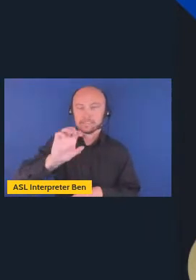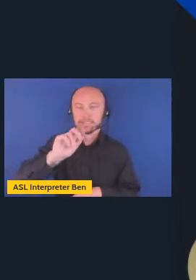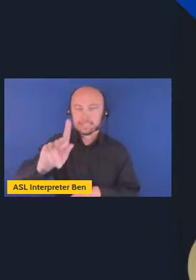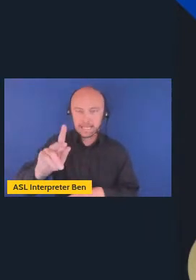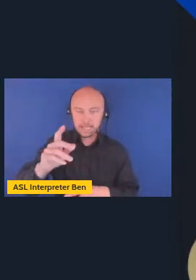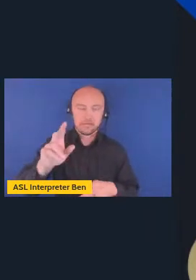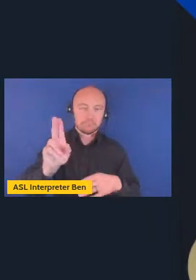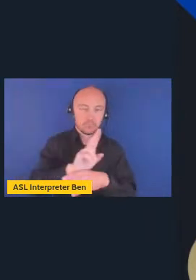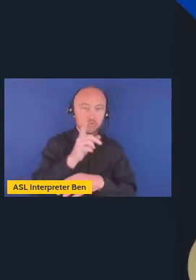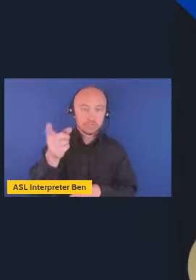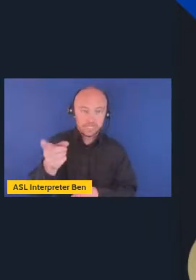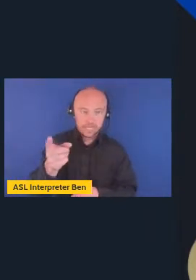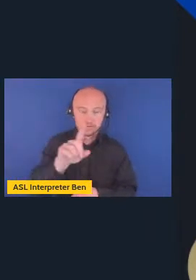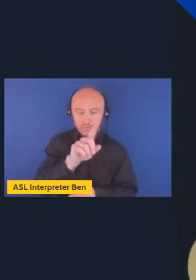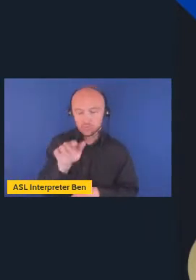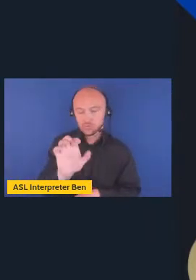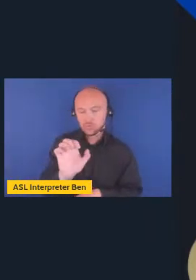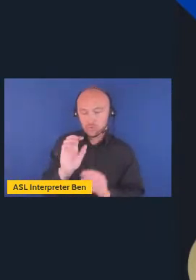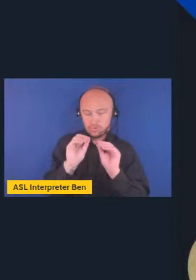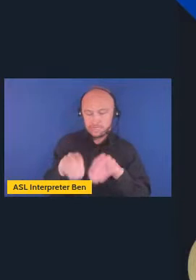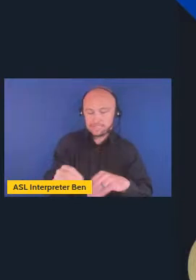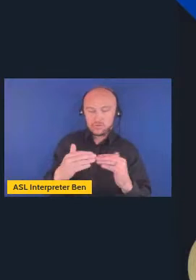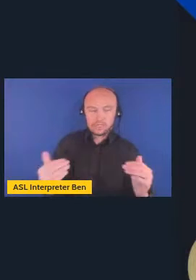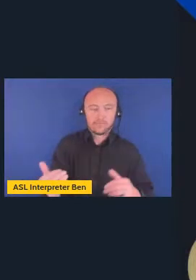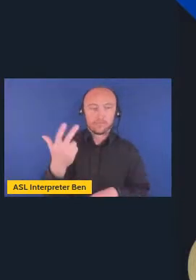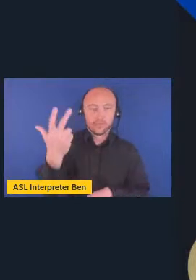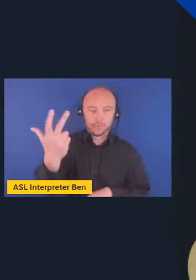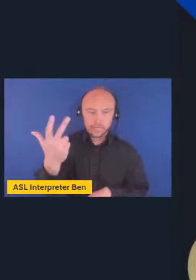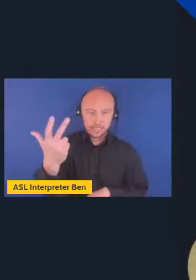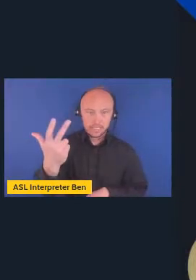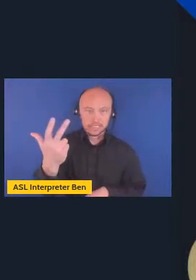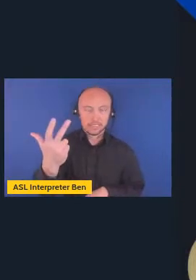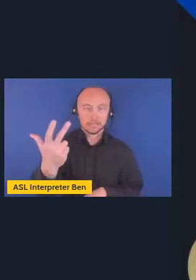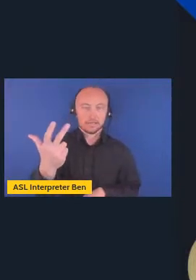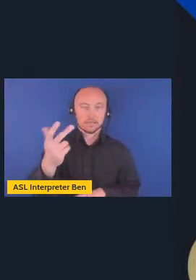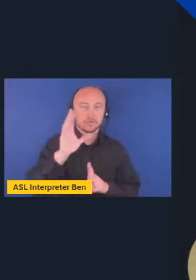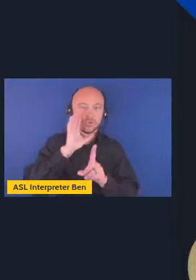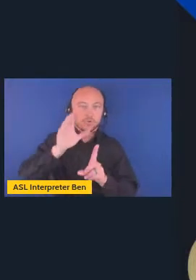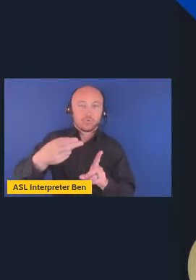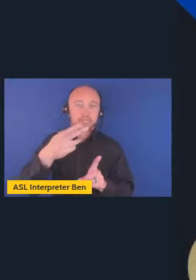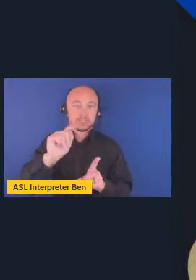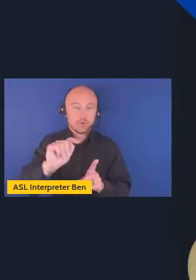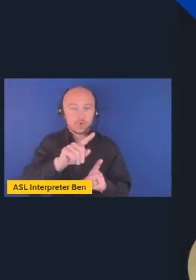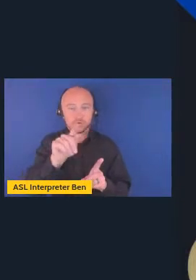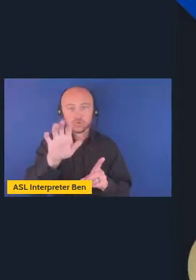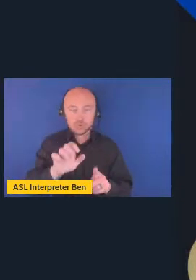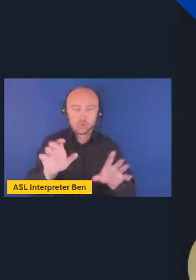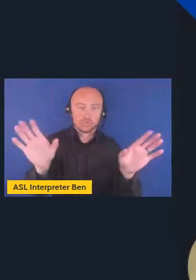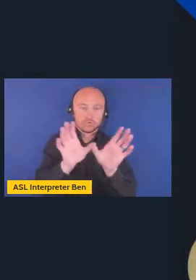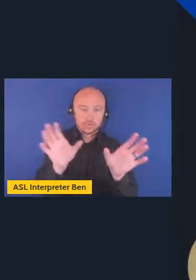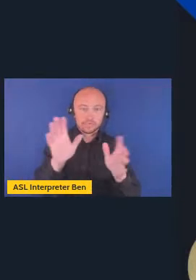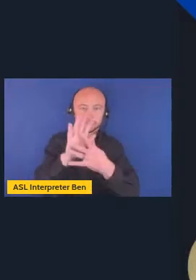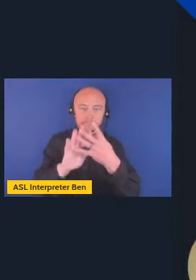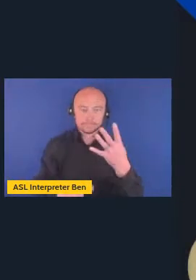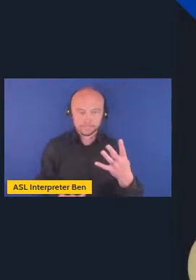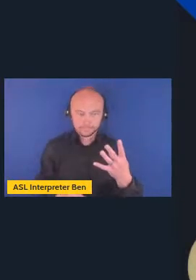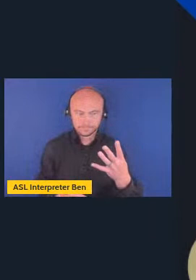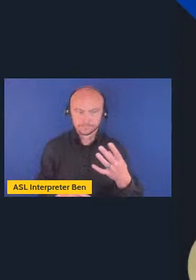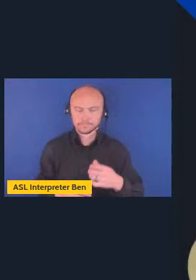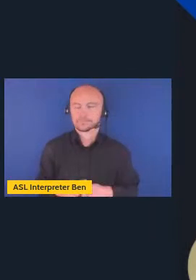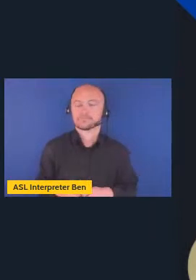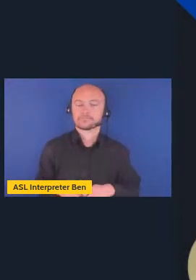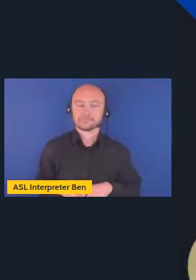used the zone and cert level 3 construct to automatically create the hosted zone and the certificates. And then we just